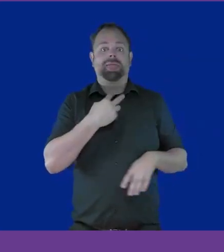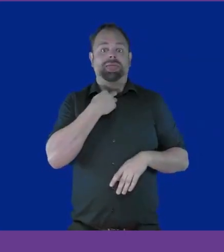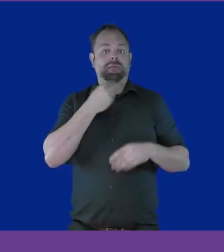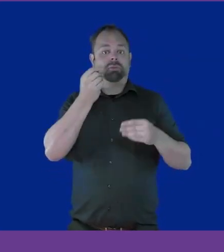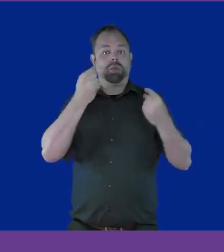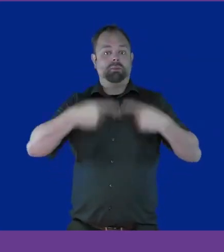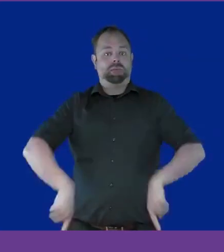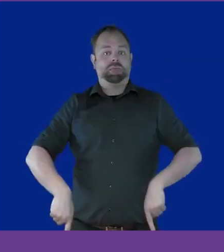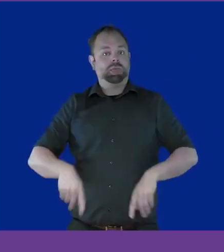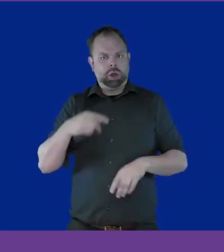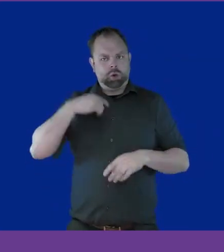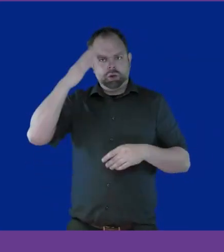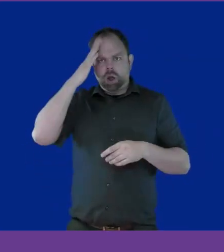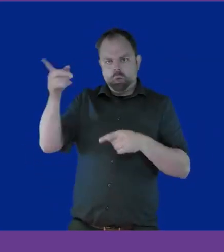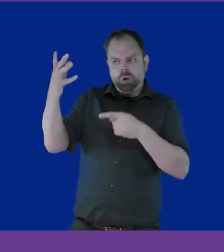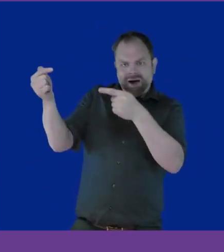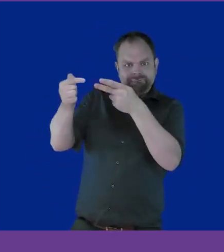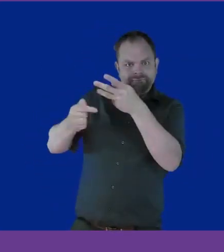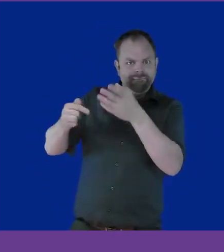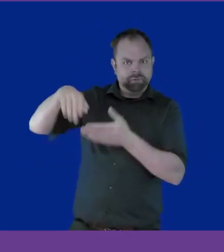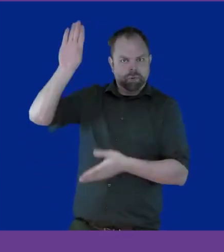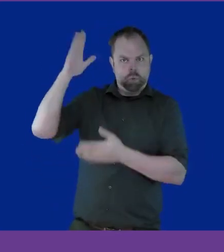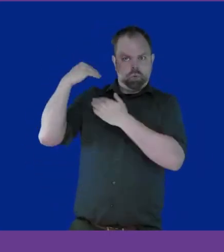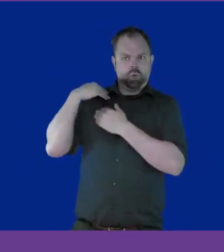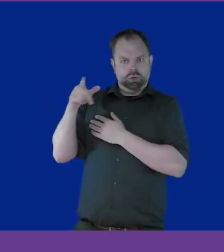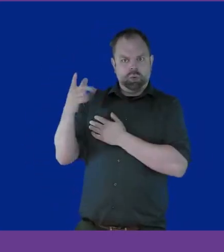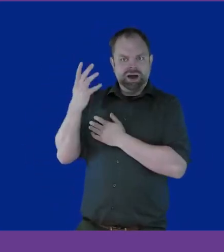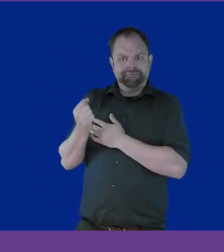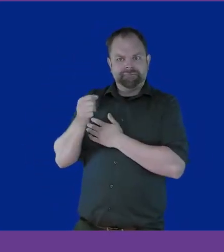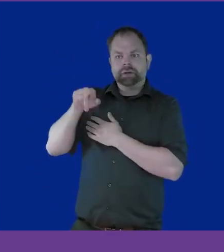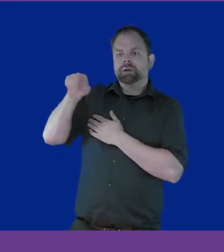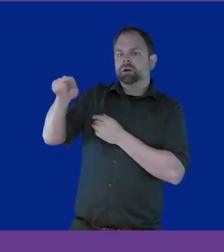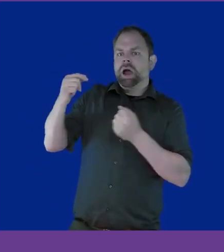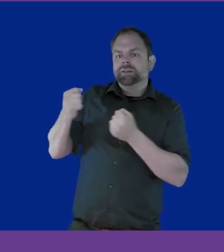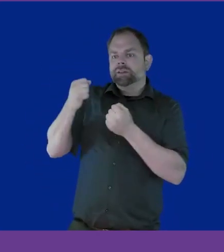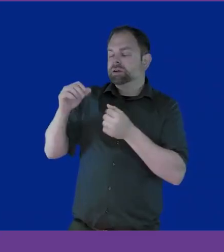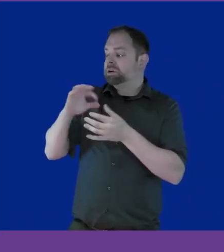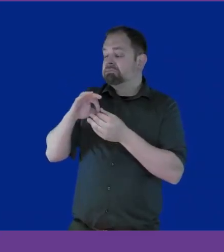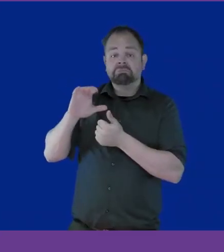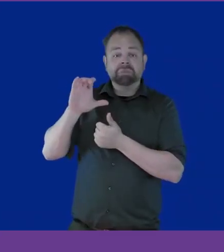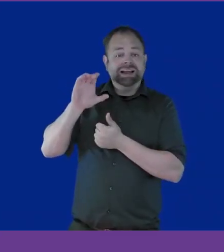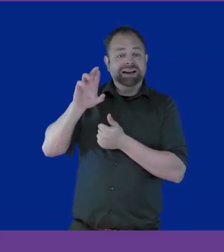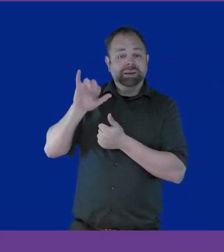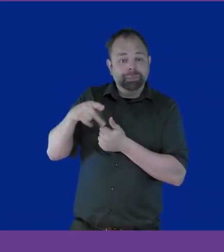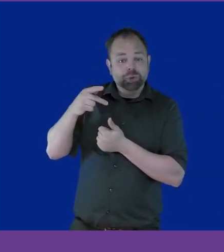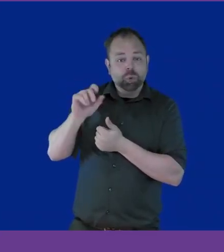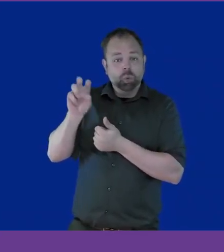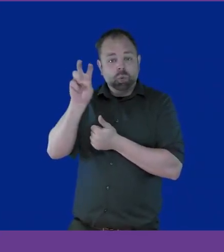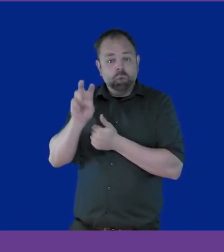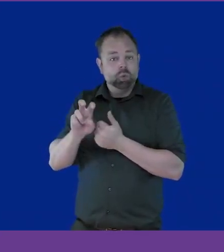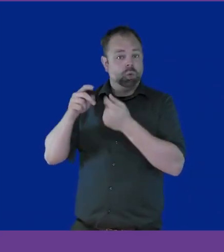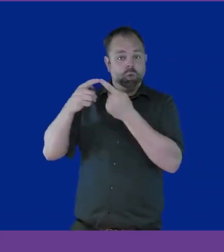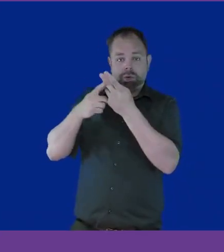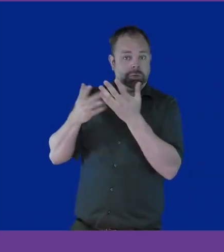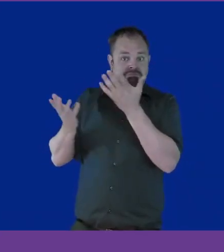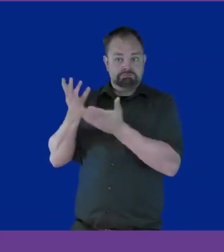activities. Does the European Accessibility Act, in the diversity of activities you have, impact? Do you see a